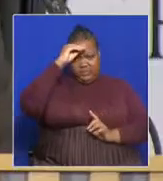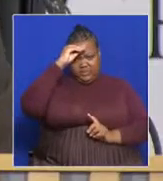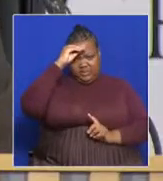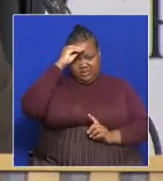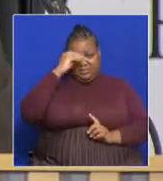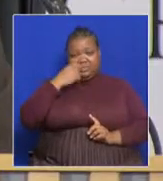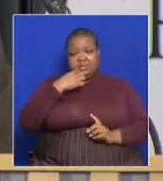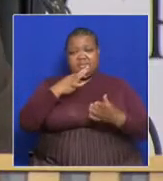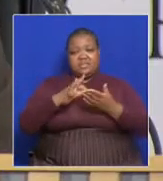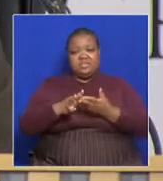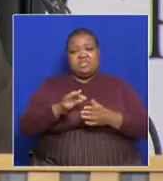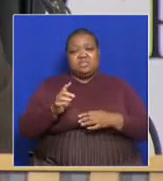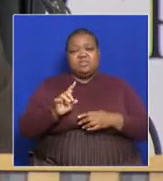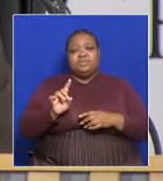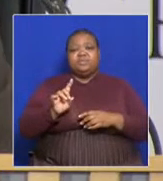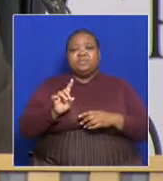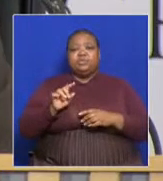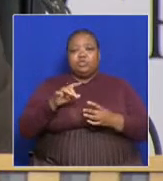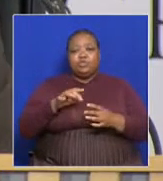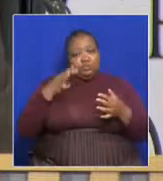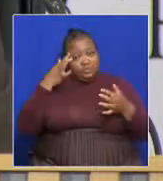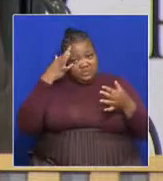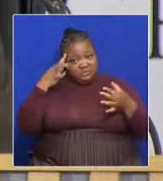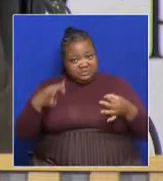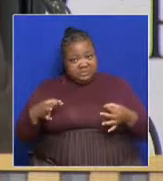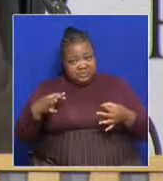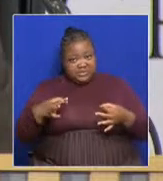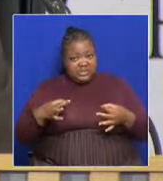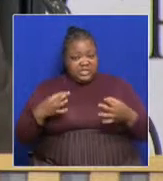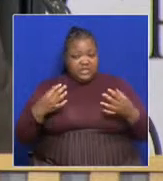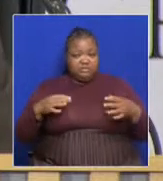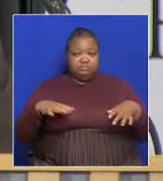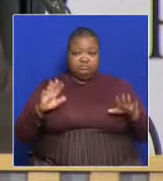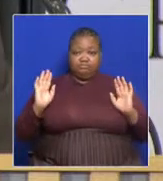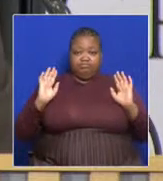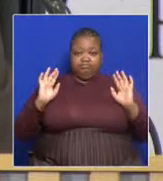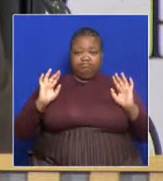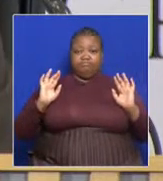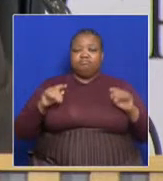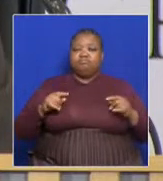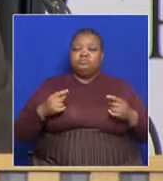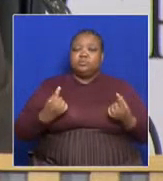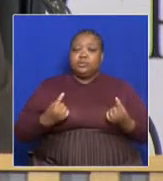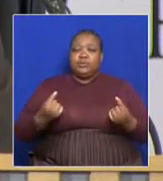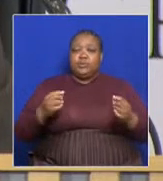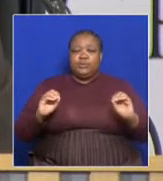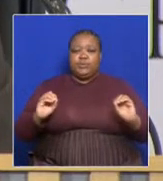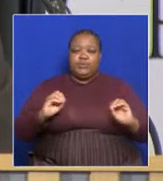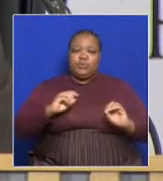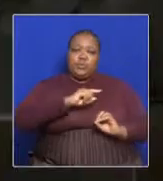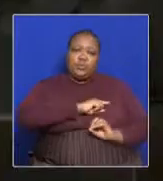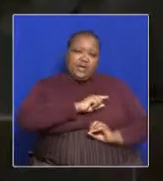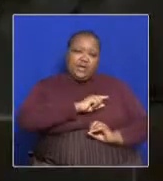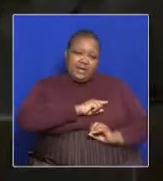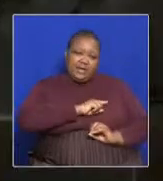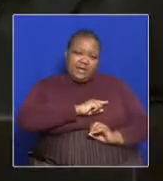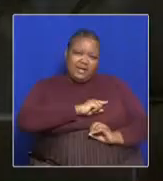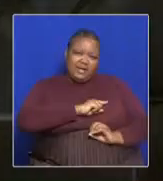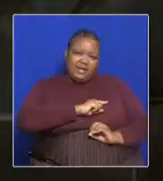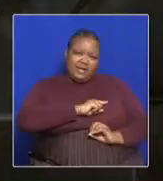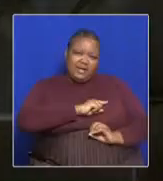that you chose not to do anything about it. The question is, why? Why would you be so happy to